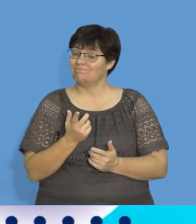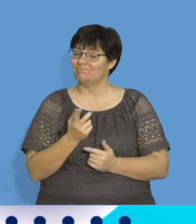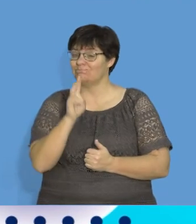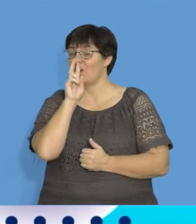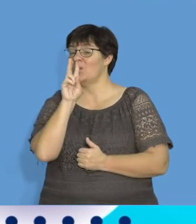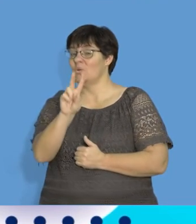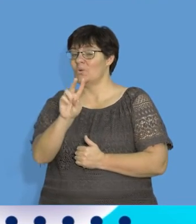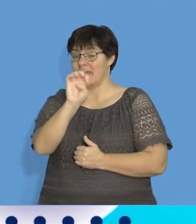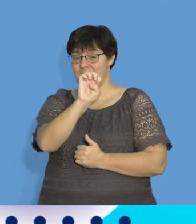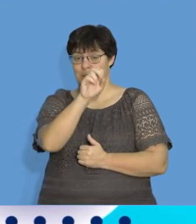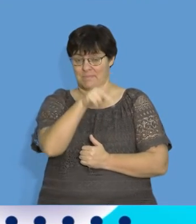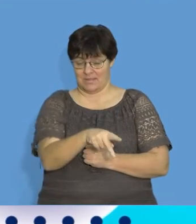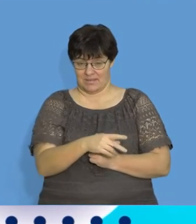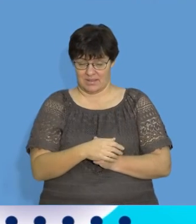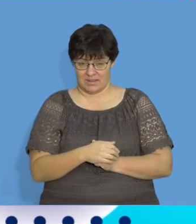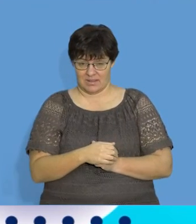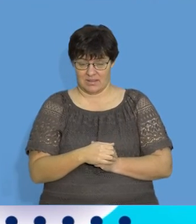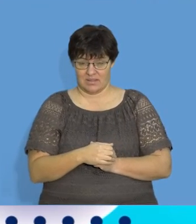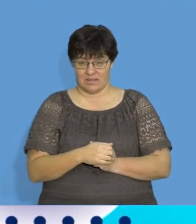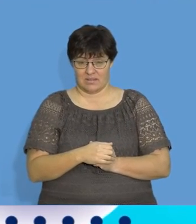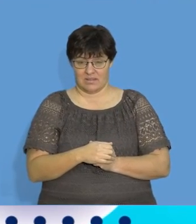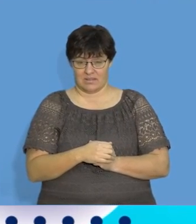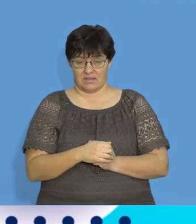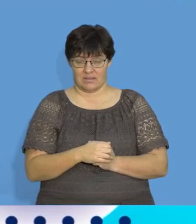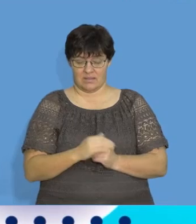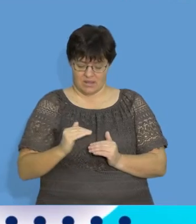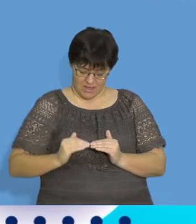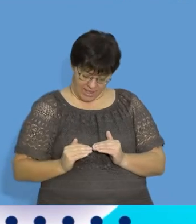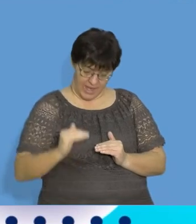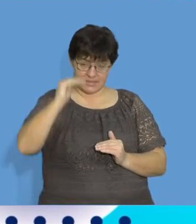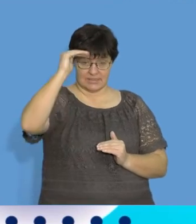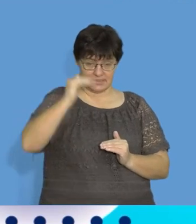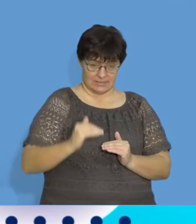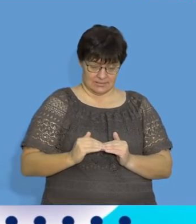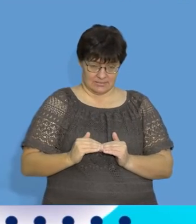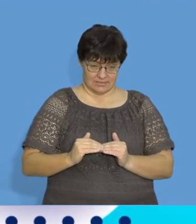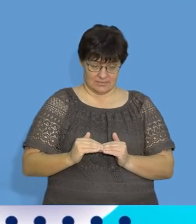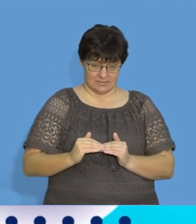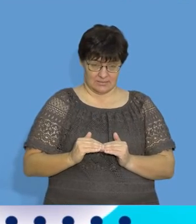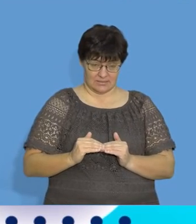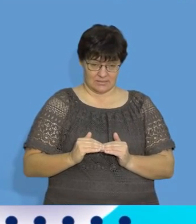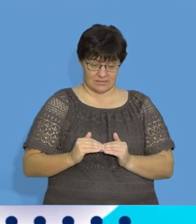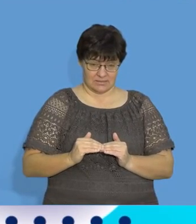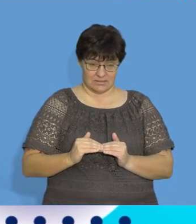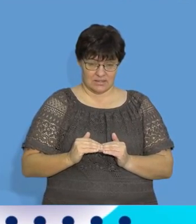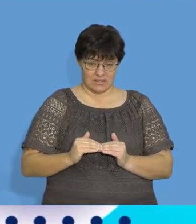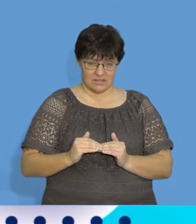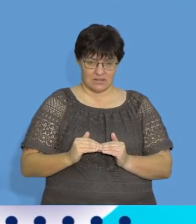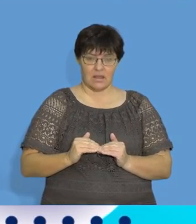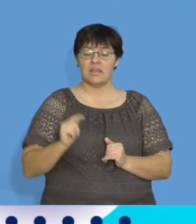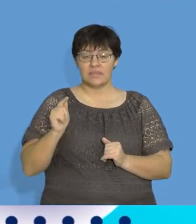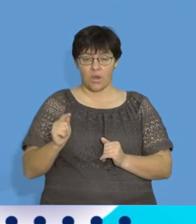When I look at potential energy, it's vertical height, perpendicular height. All right,